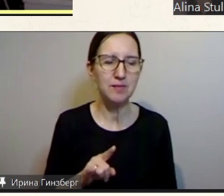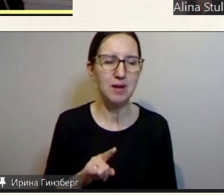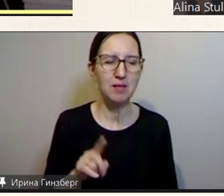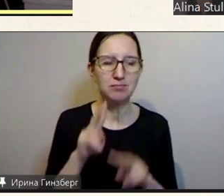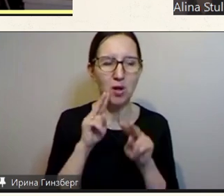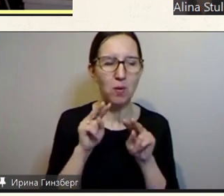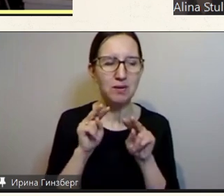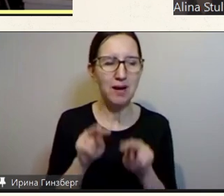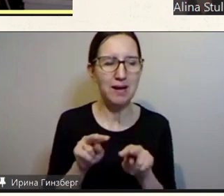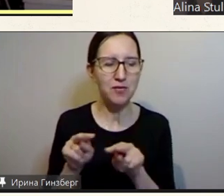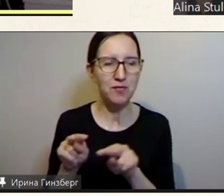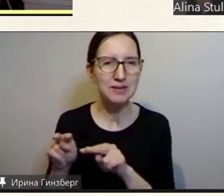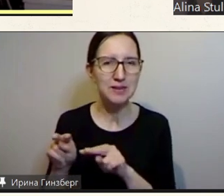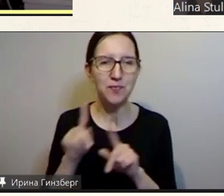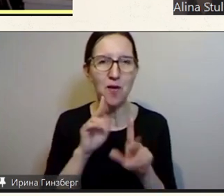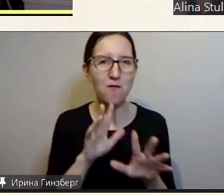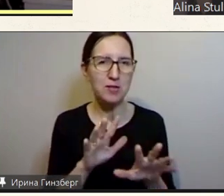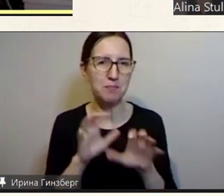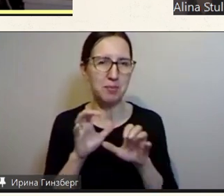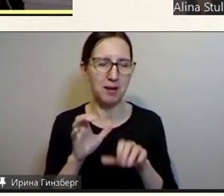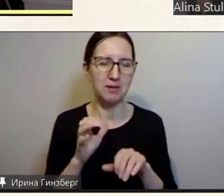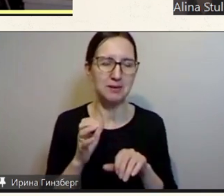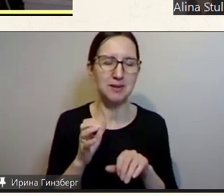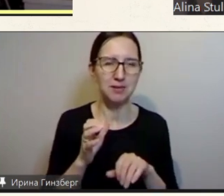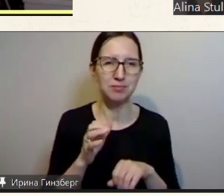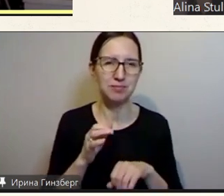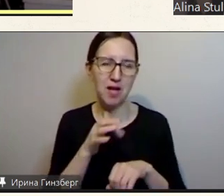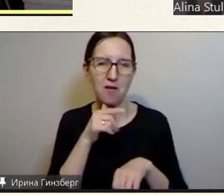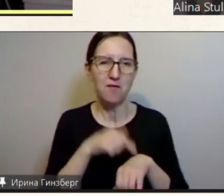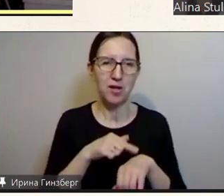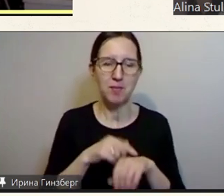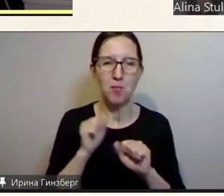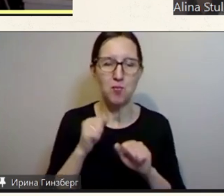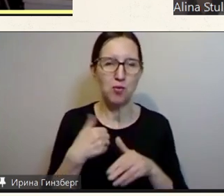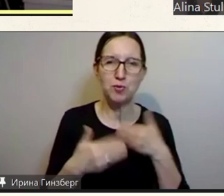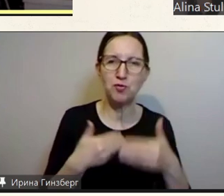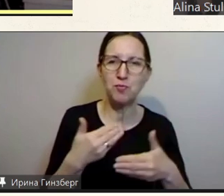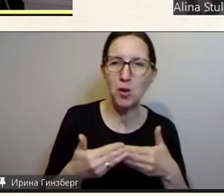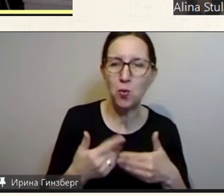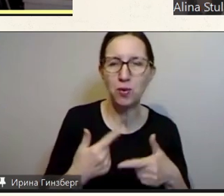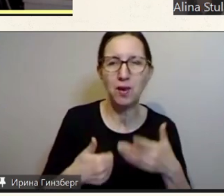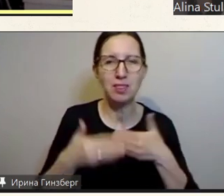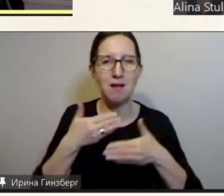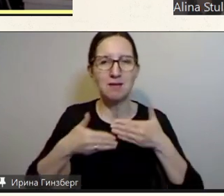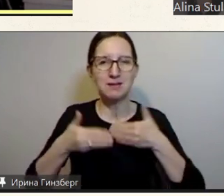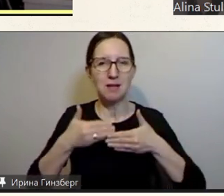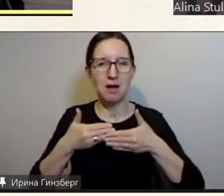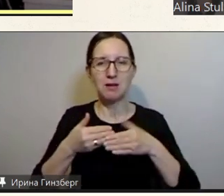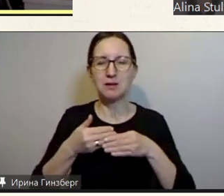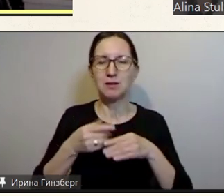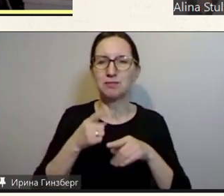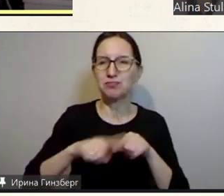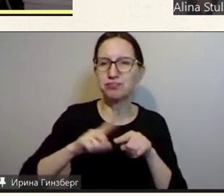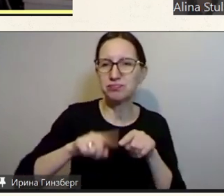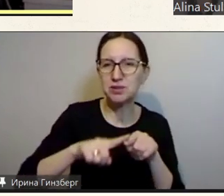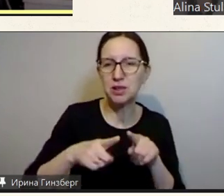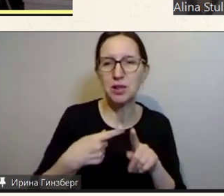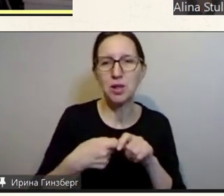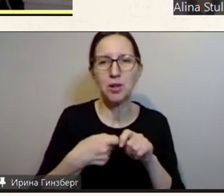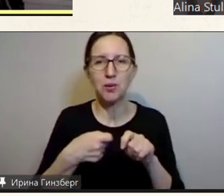can go backwards and forwards. He can slow things down. He can speed things up. And